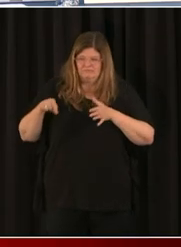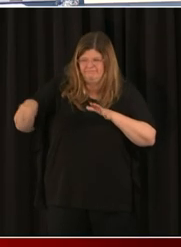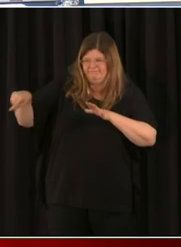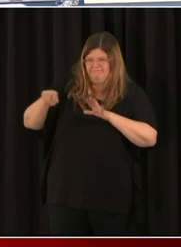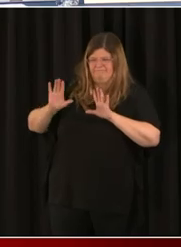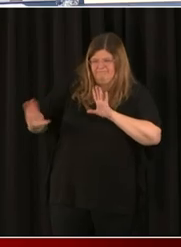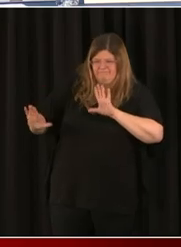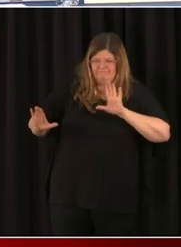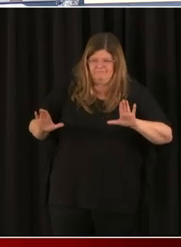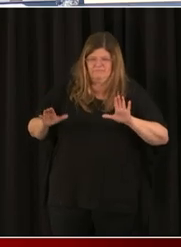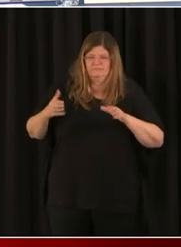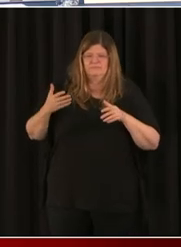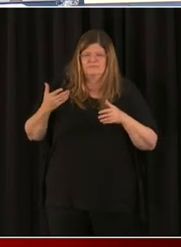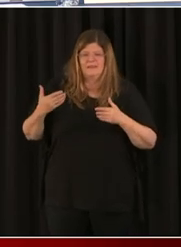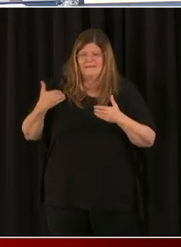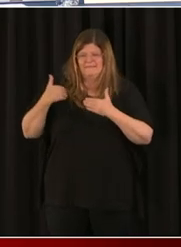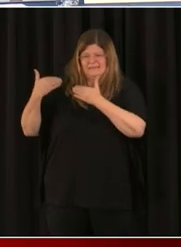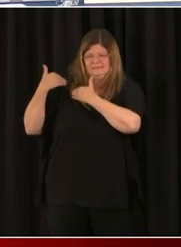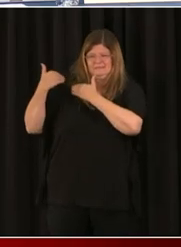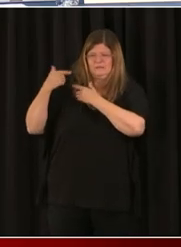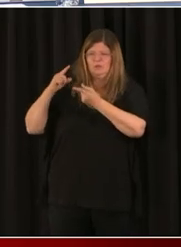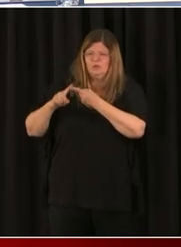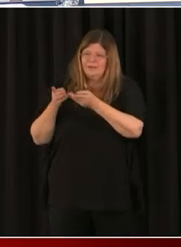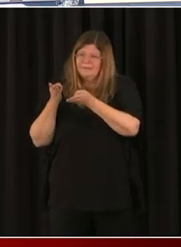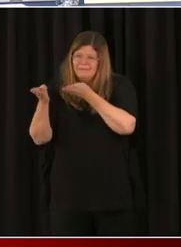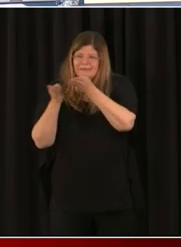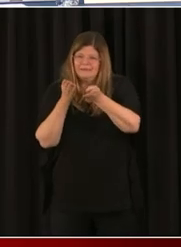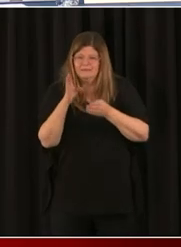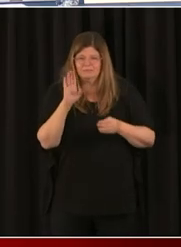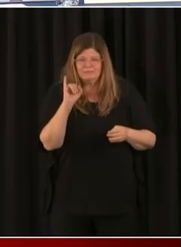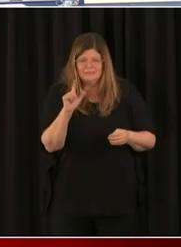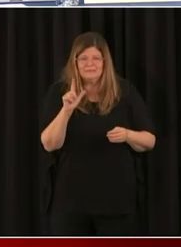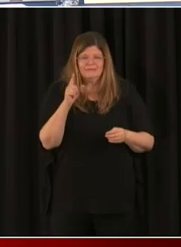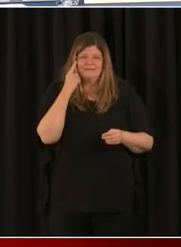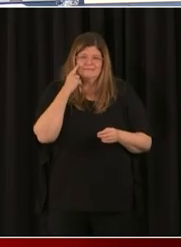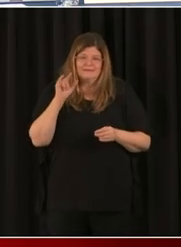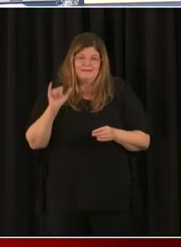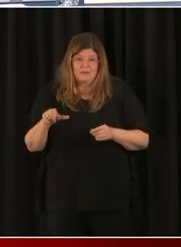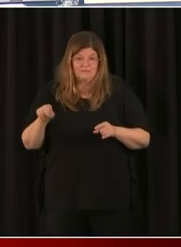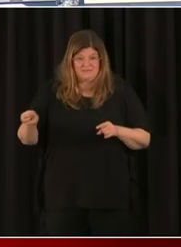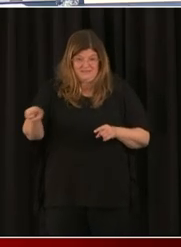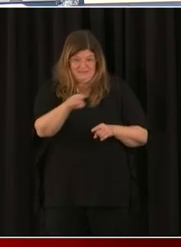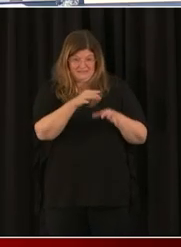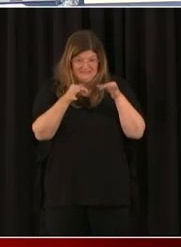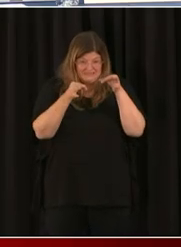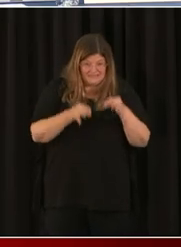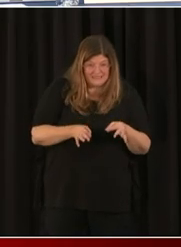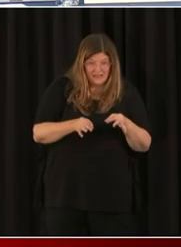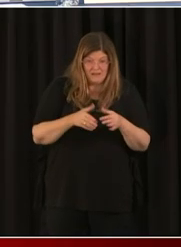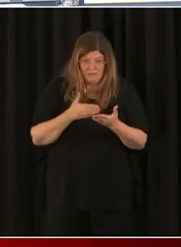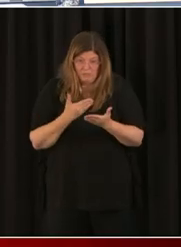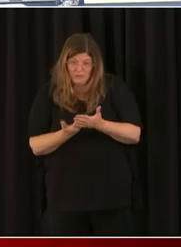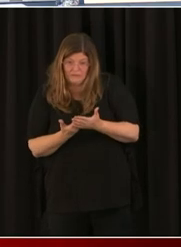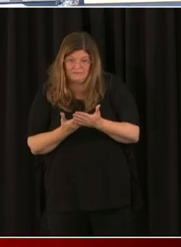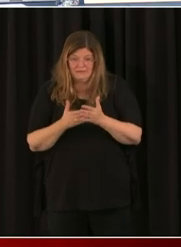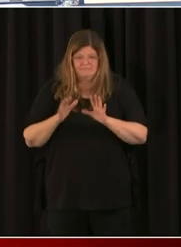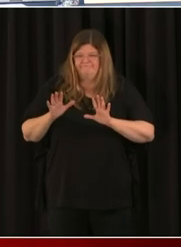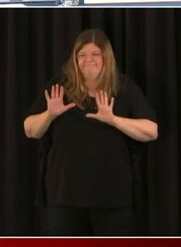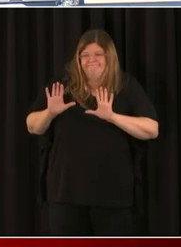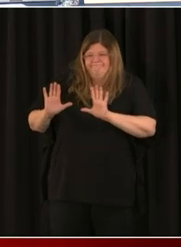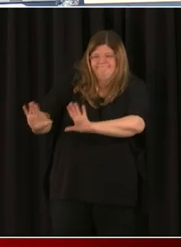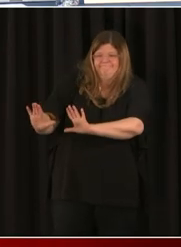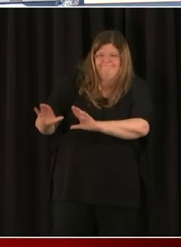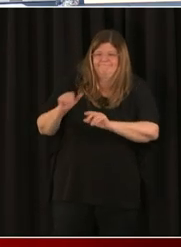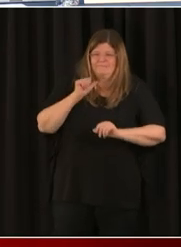responsibility of billing for the procedures. So how they choose to validate an individual's identity is at their discretion as the